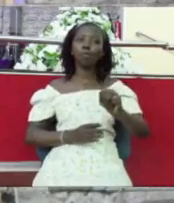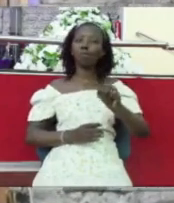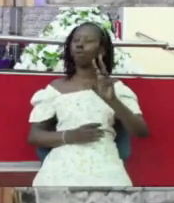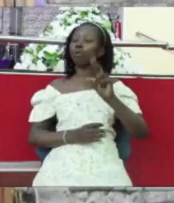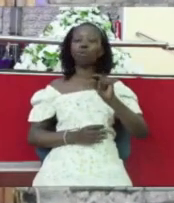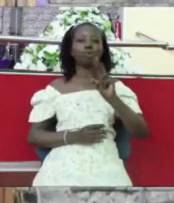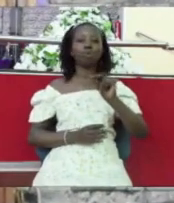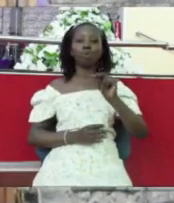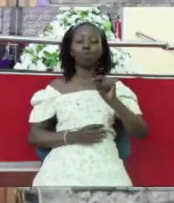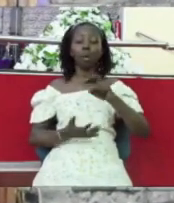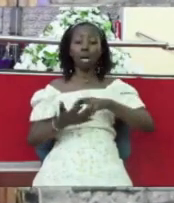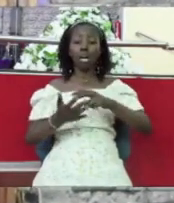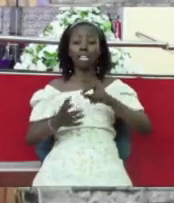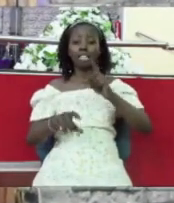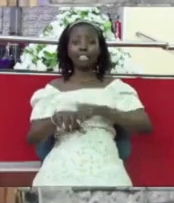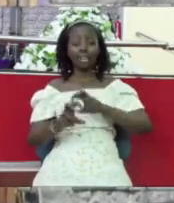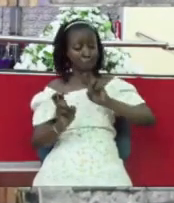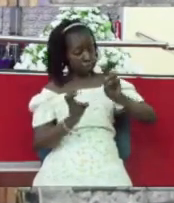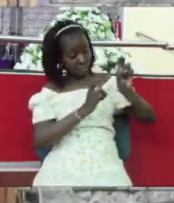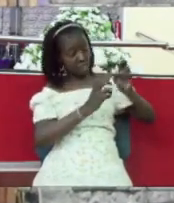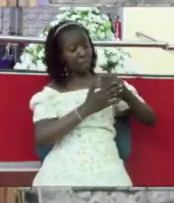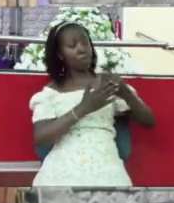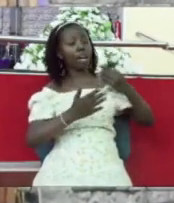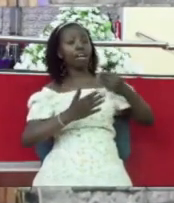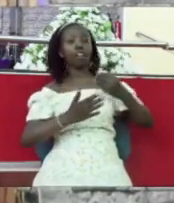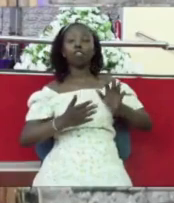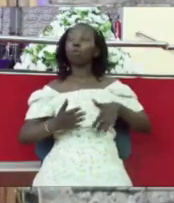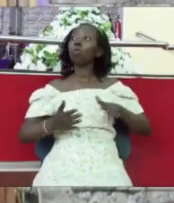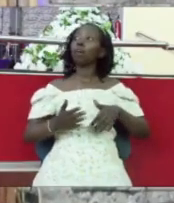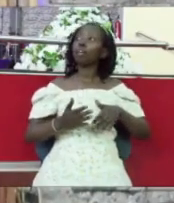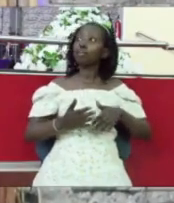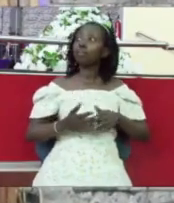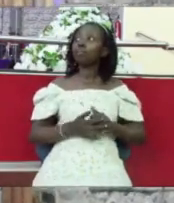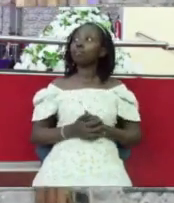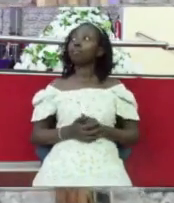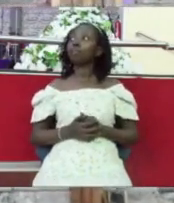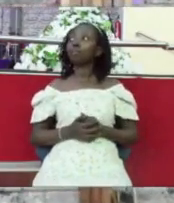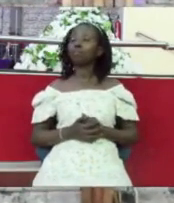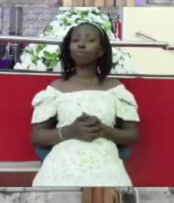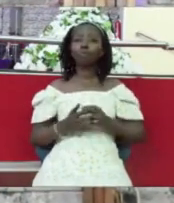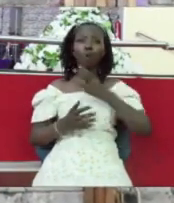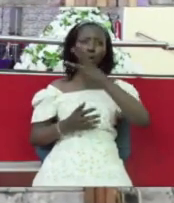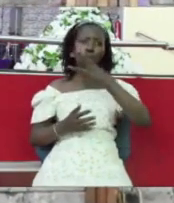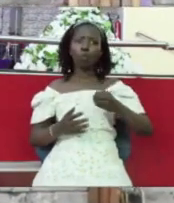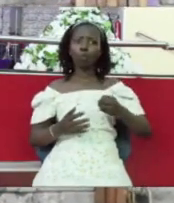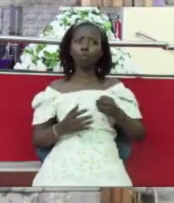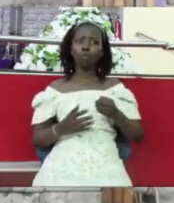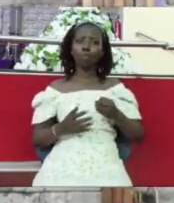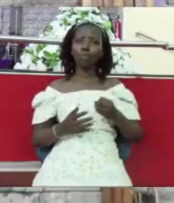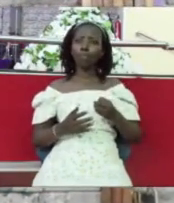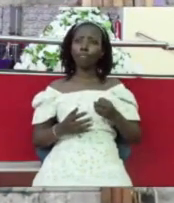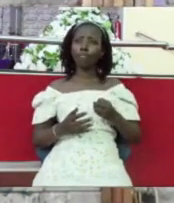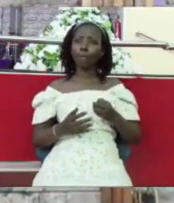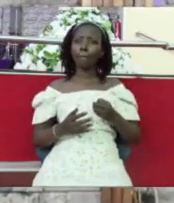Gomora. The original meaning of the turning back that she did. Ile kugeuka kwake kulikuwa kunamaanisha pale mbeleni. Was that of we